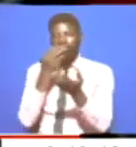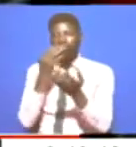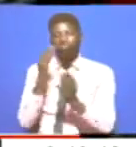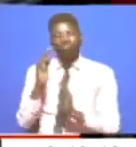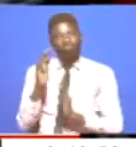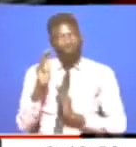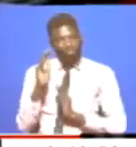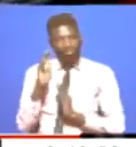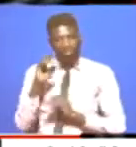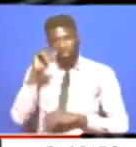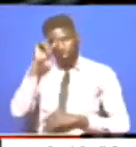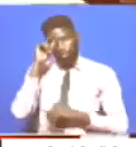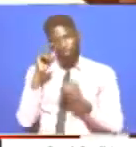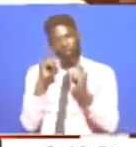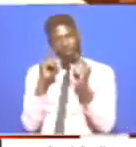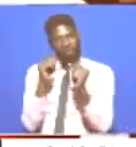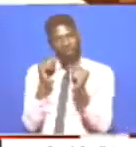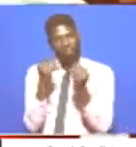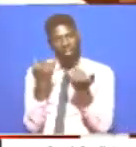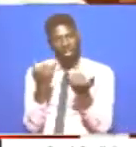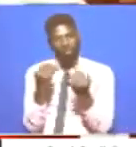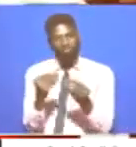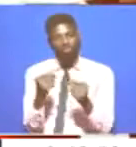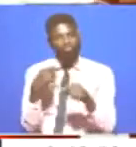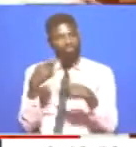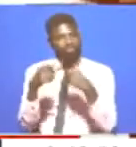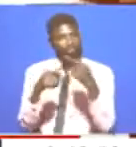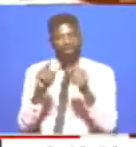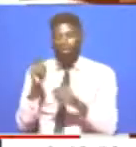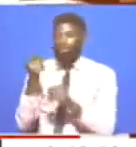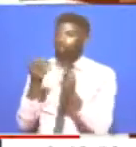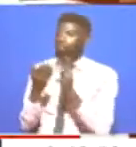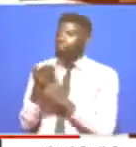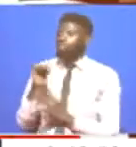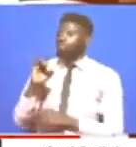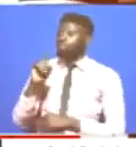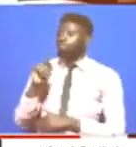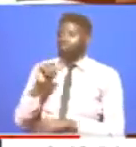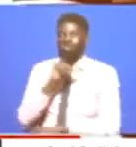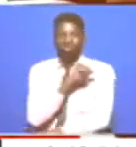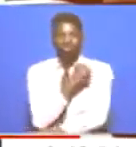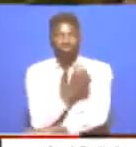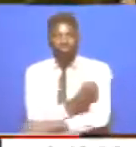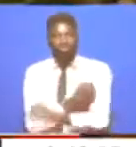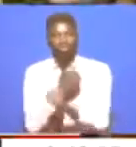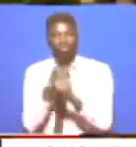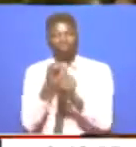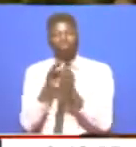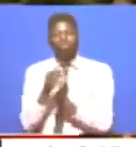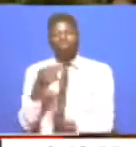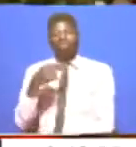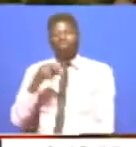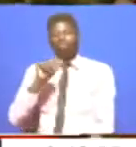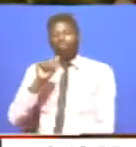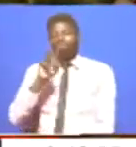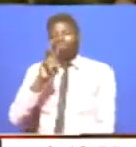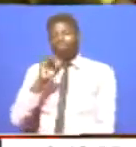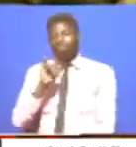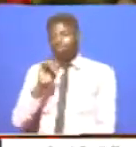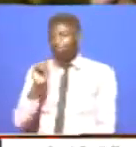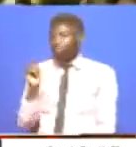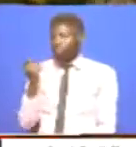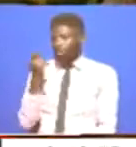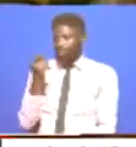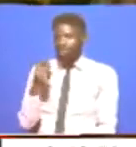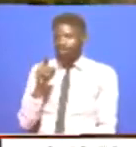the government says it is addressing. Kenya, through the ICT Authority in conjunction with Huawei Kenya, has been upskilling civil servants